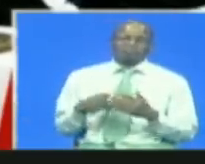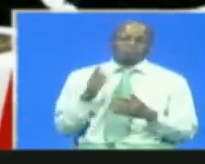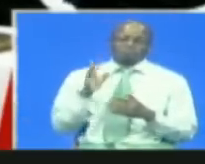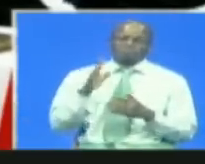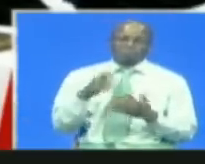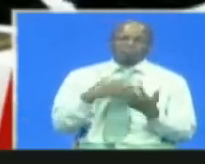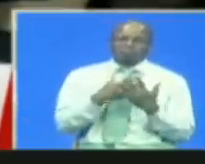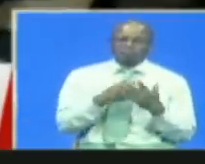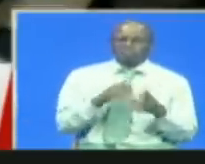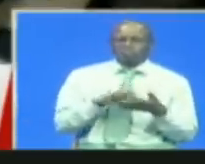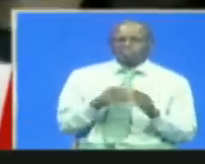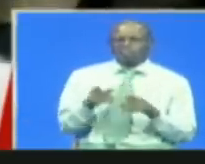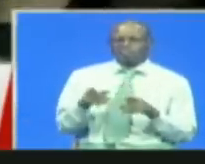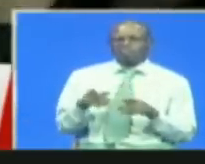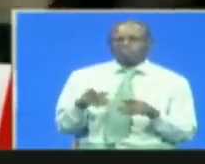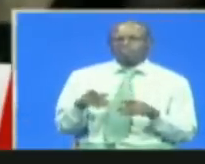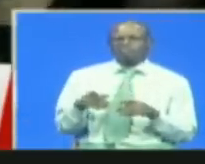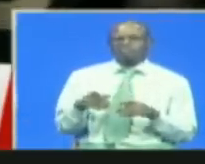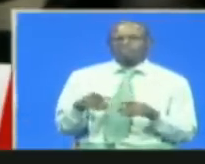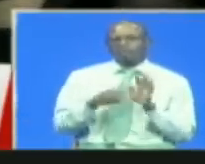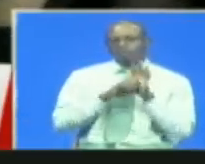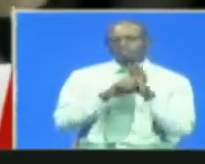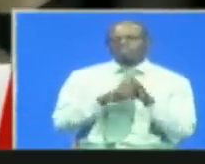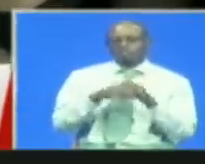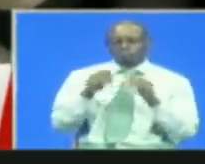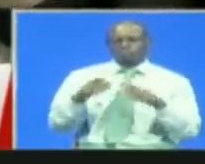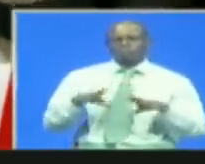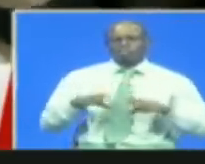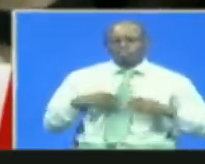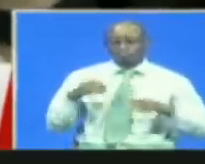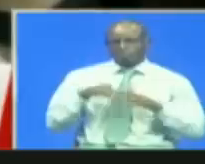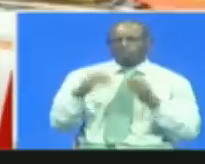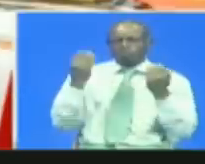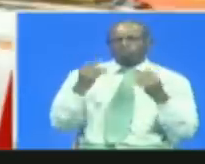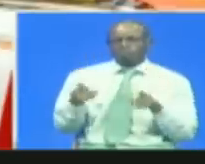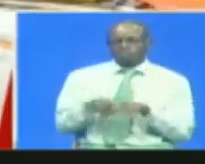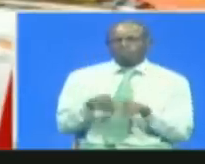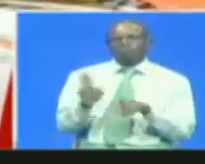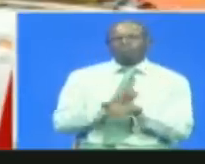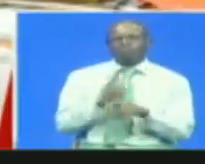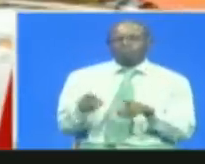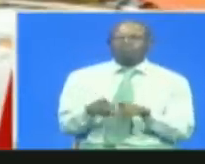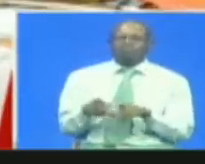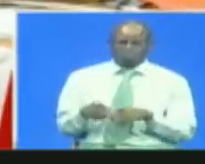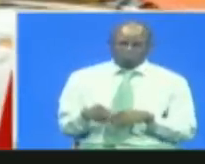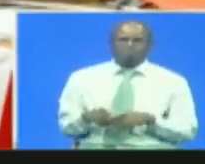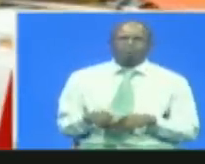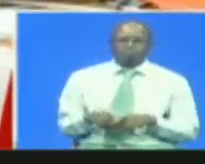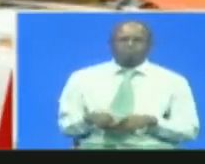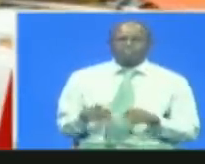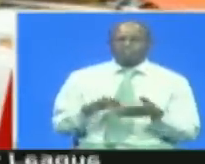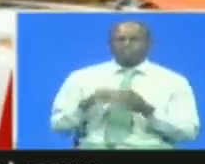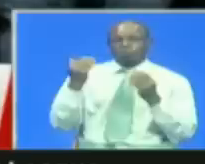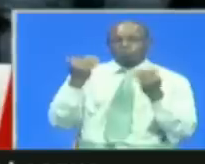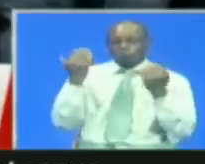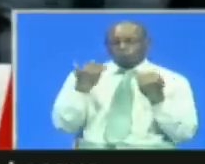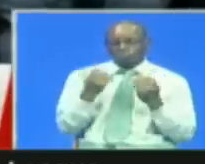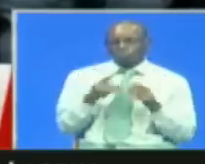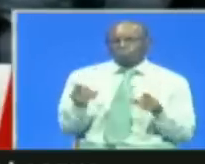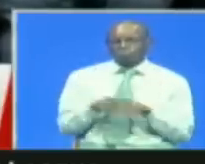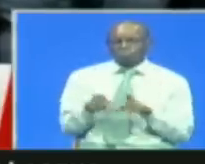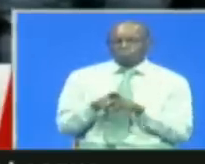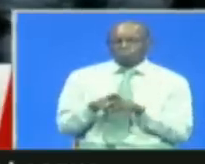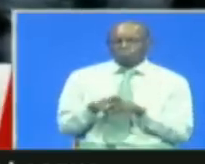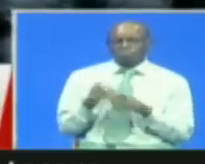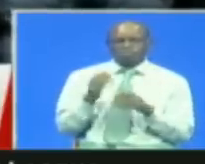court and was recorded within the law and can be used as evidence. The court has also declined to